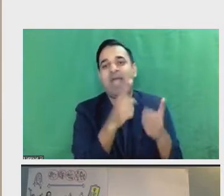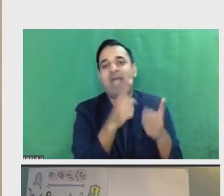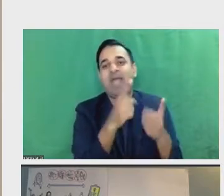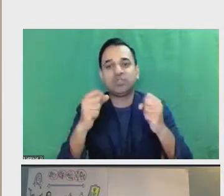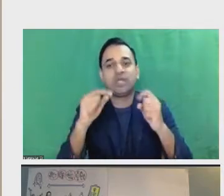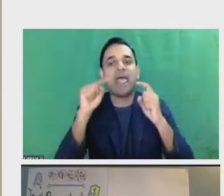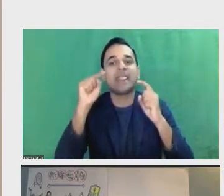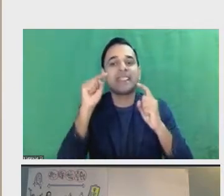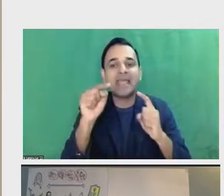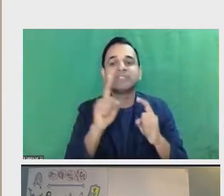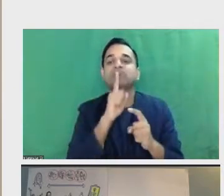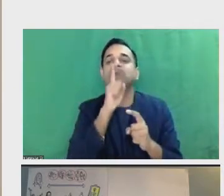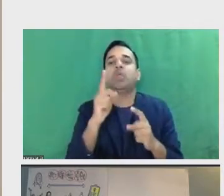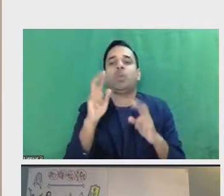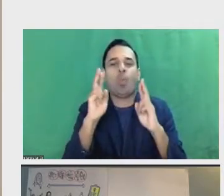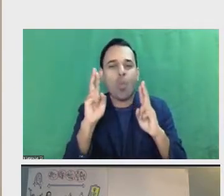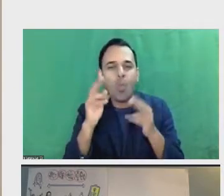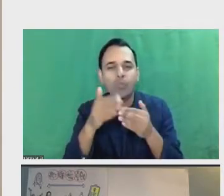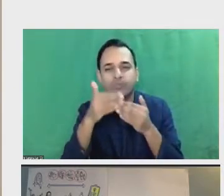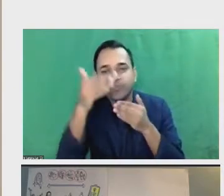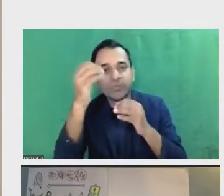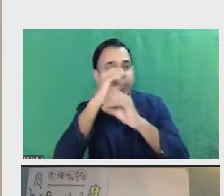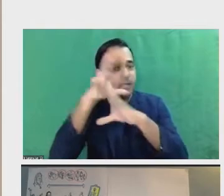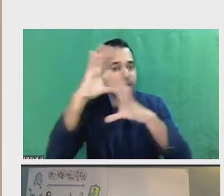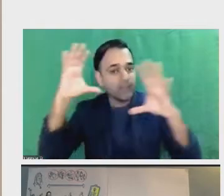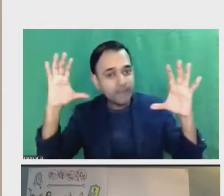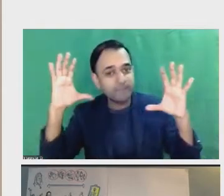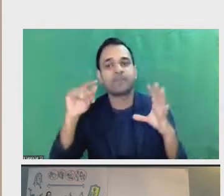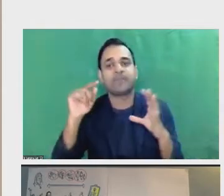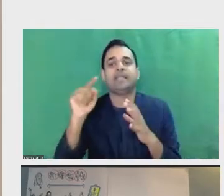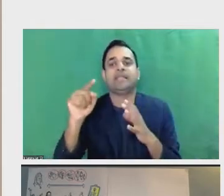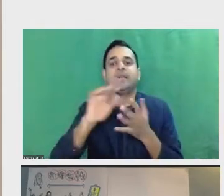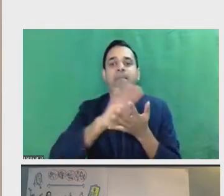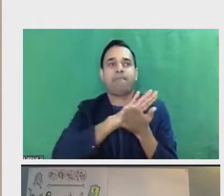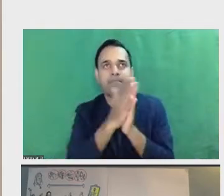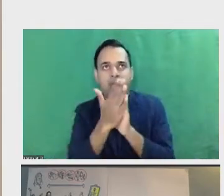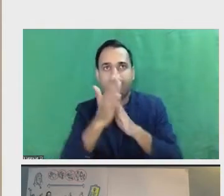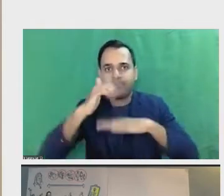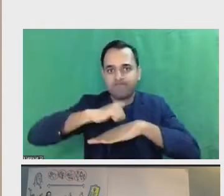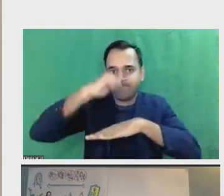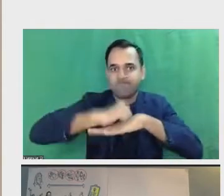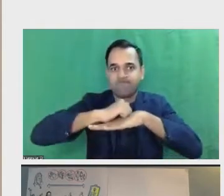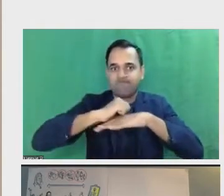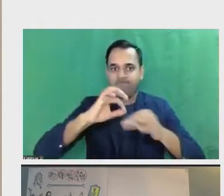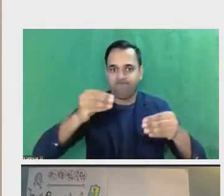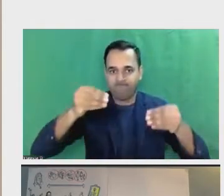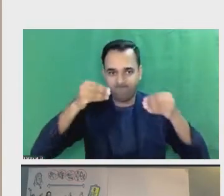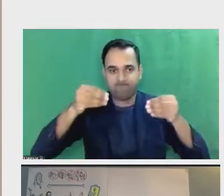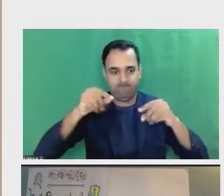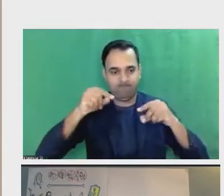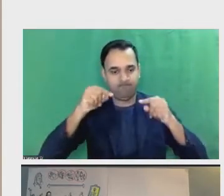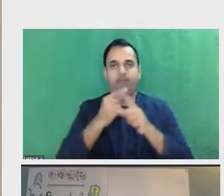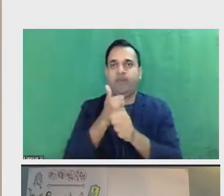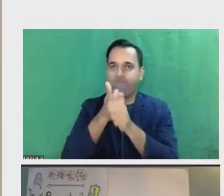a target. That's the reason we're talking about, a target to really ensure that, like the SDGs, is not only a standalone, but would be able